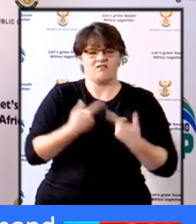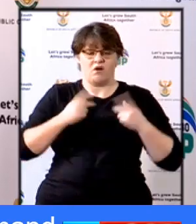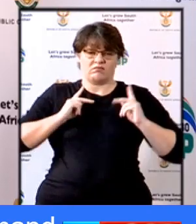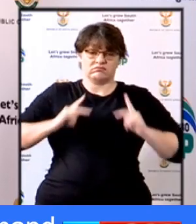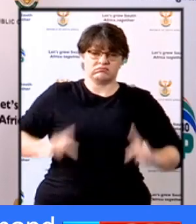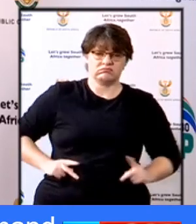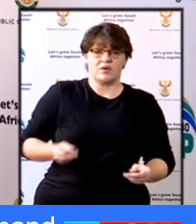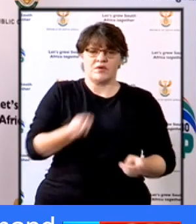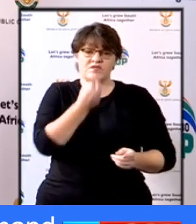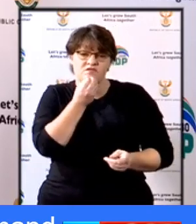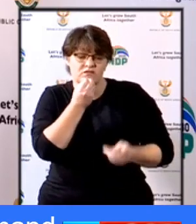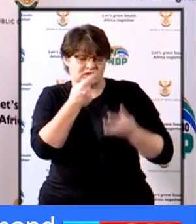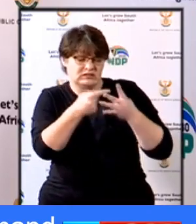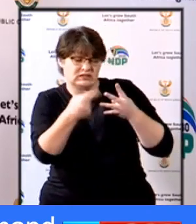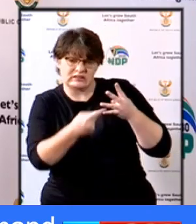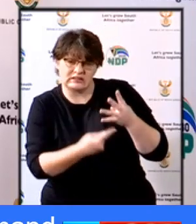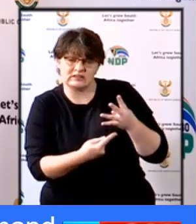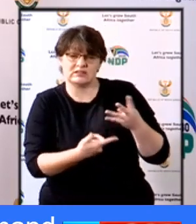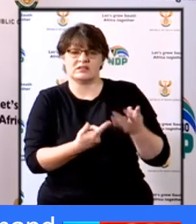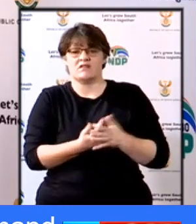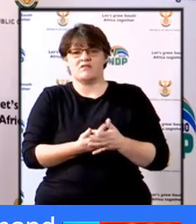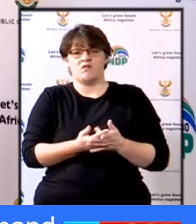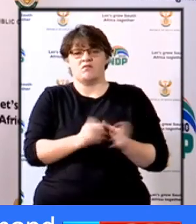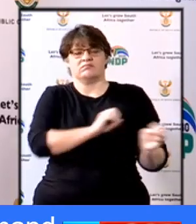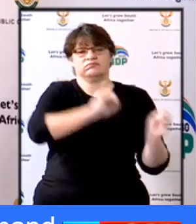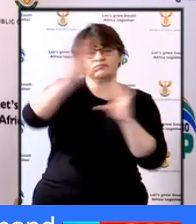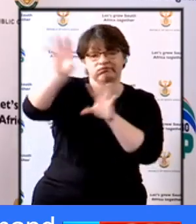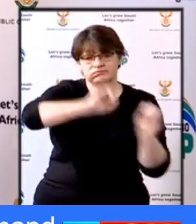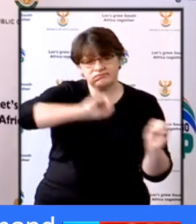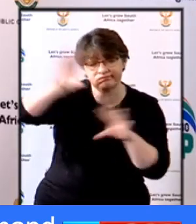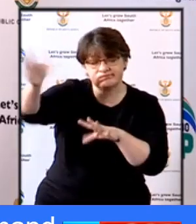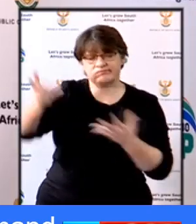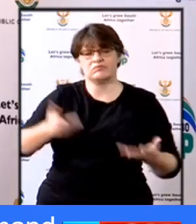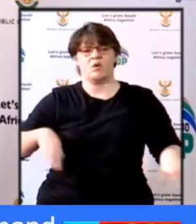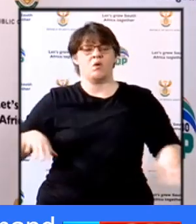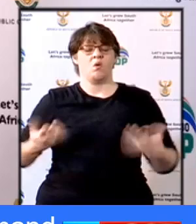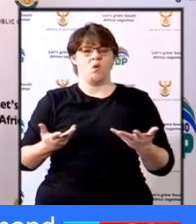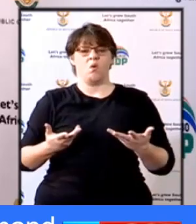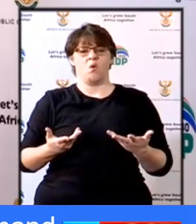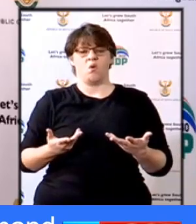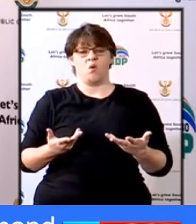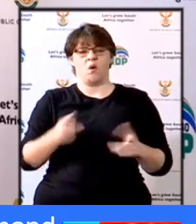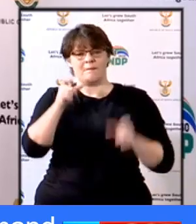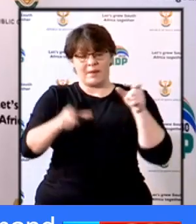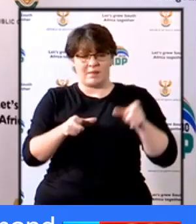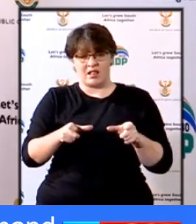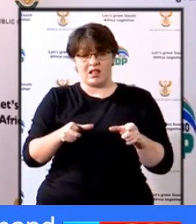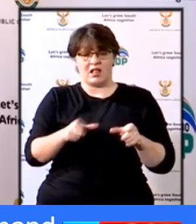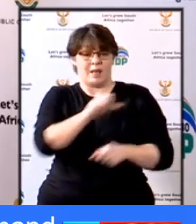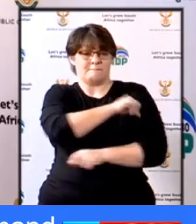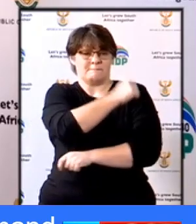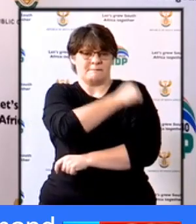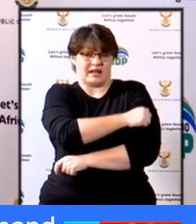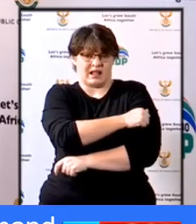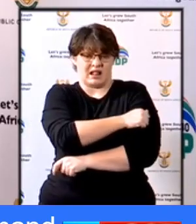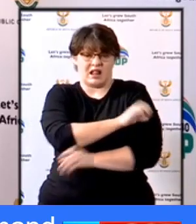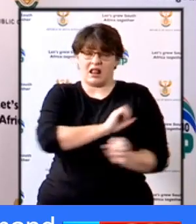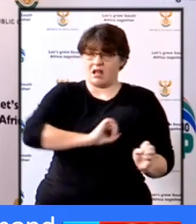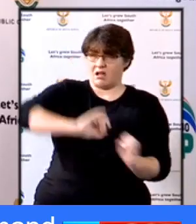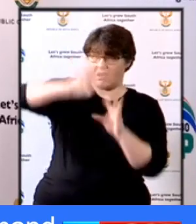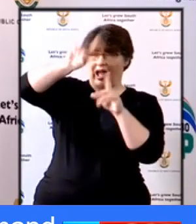humanitarian operations, repatriation, or evacuations of